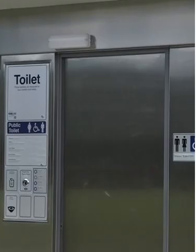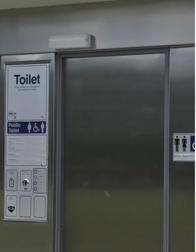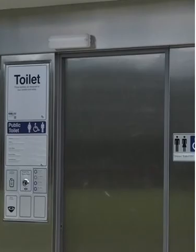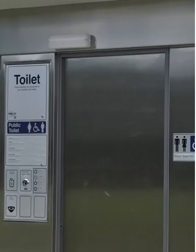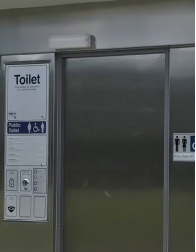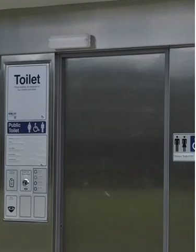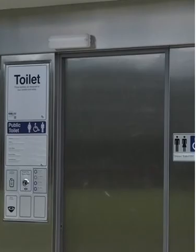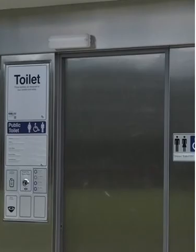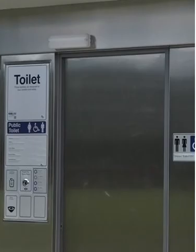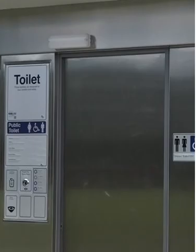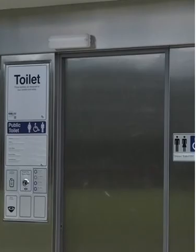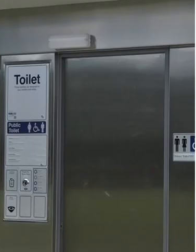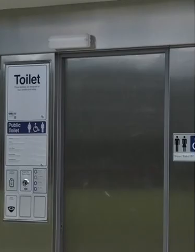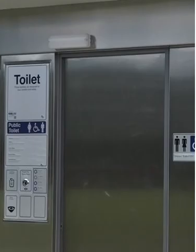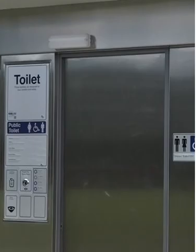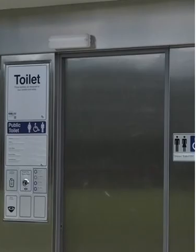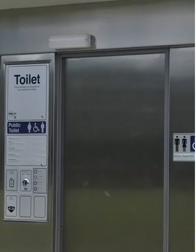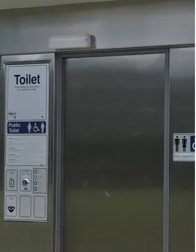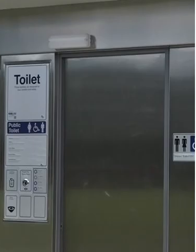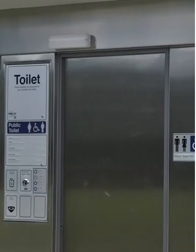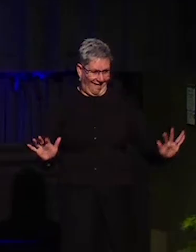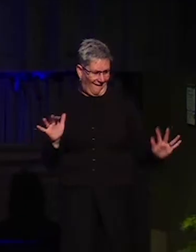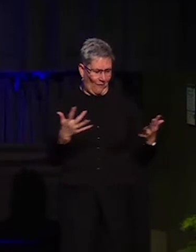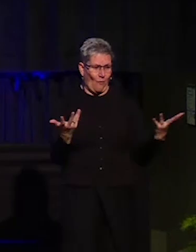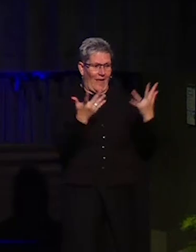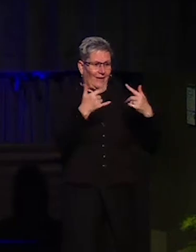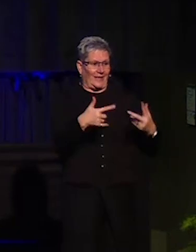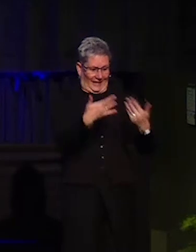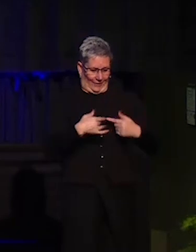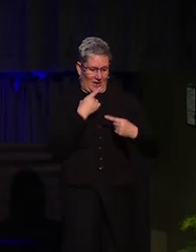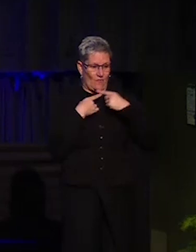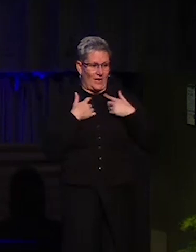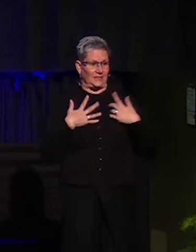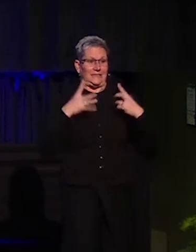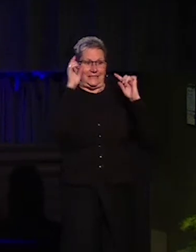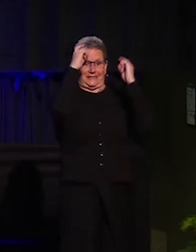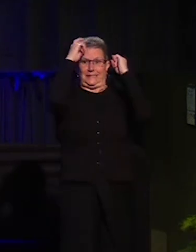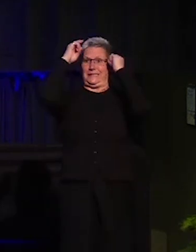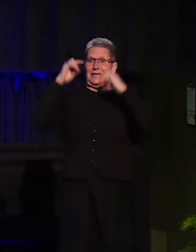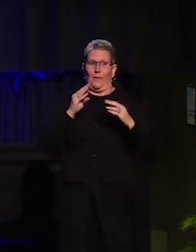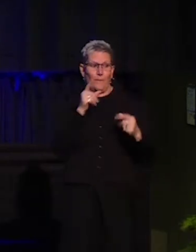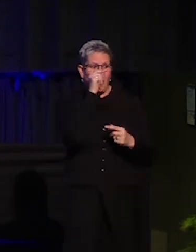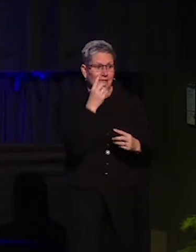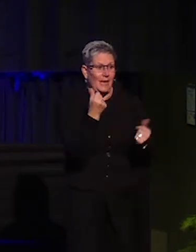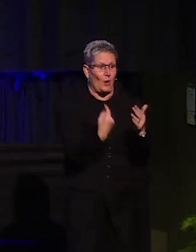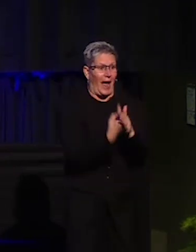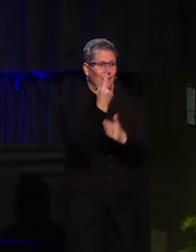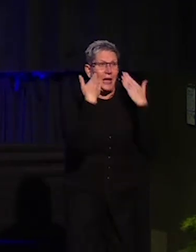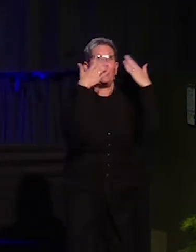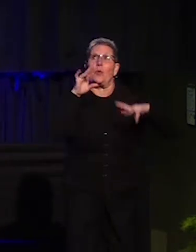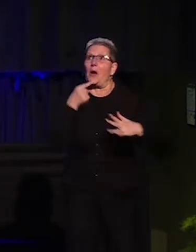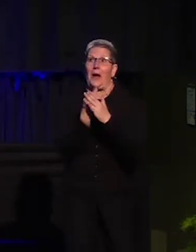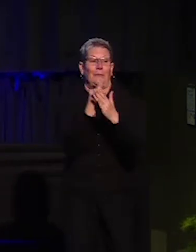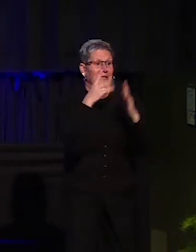what they've given me is enough information to panic that something might happen. So I know